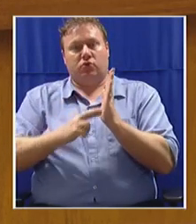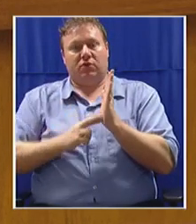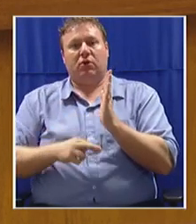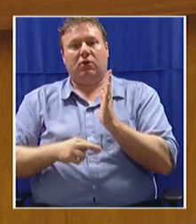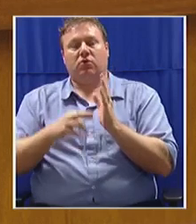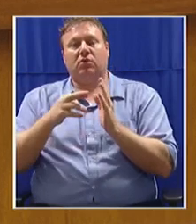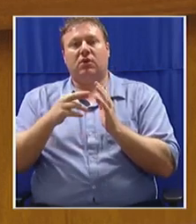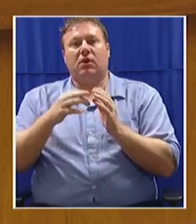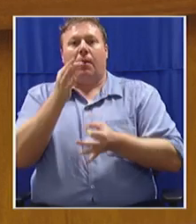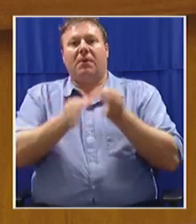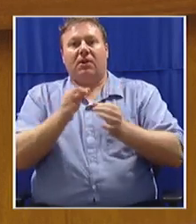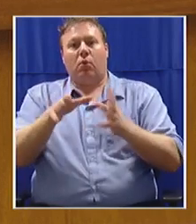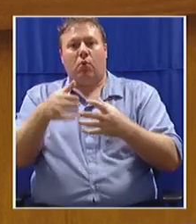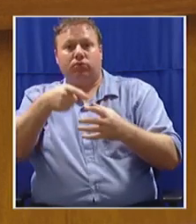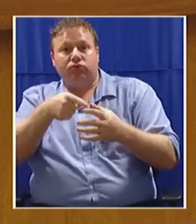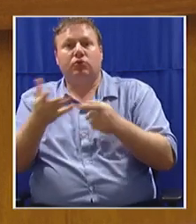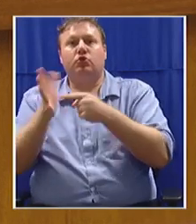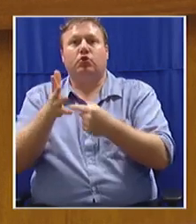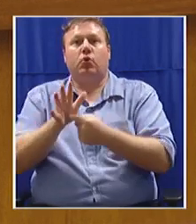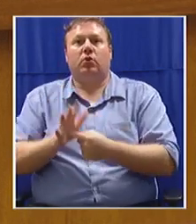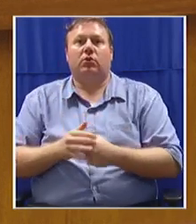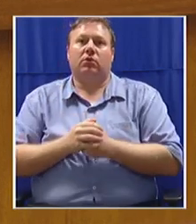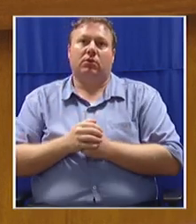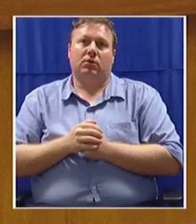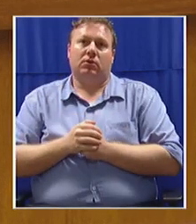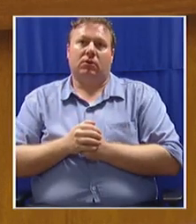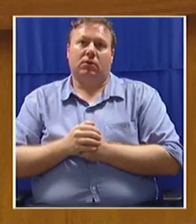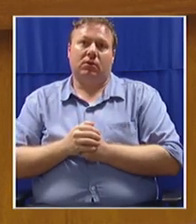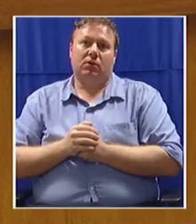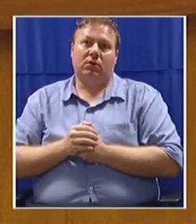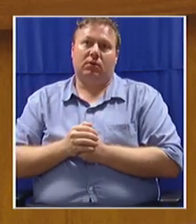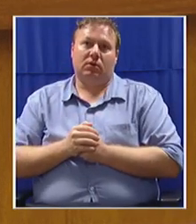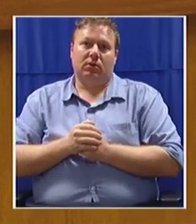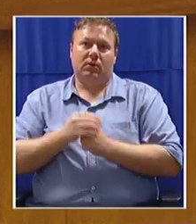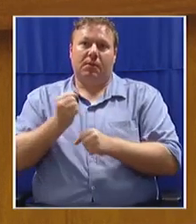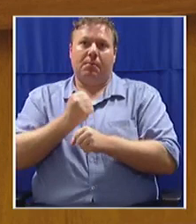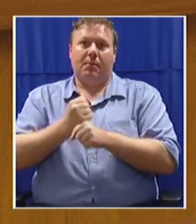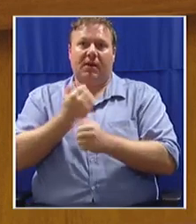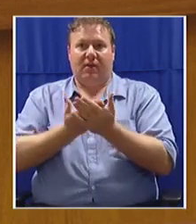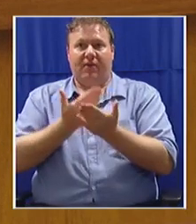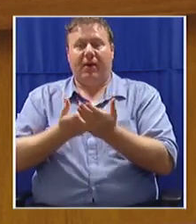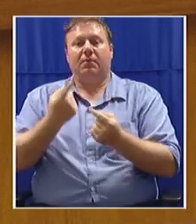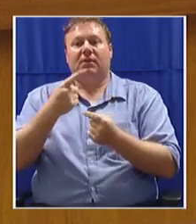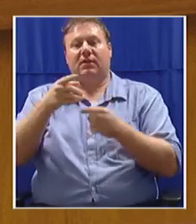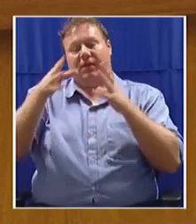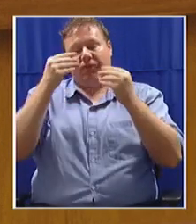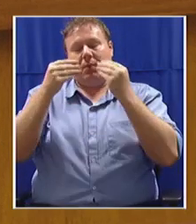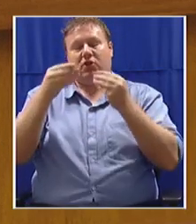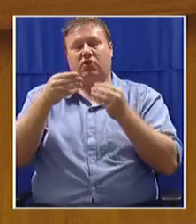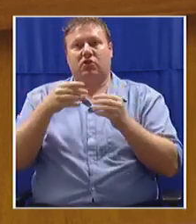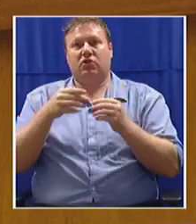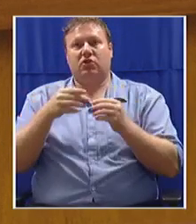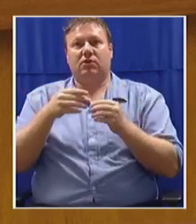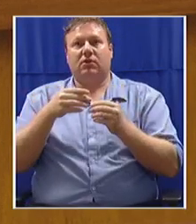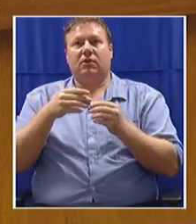parties in order to regulate the recordal preservations and availability of information. In respect